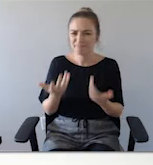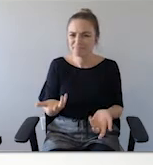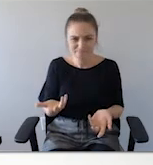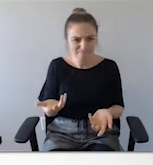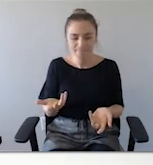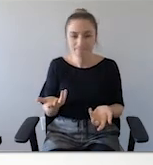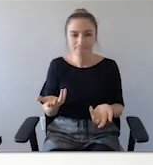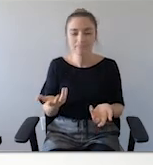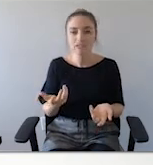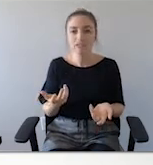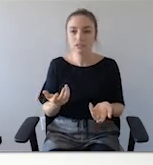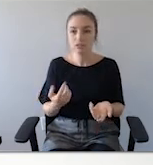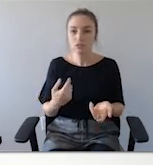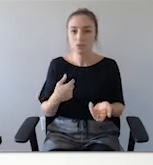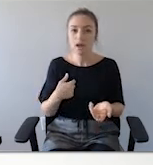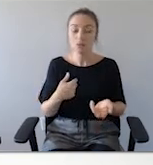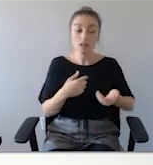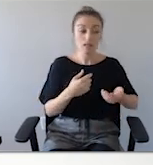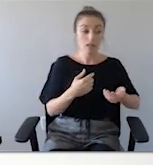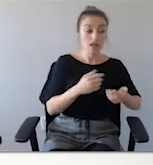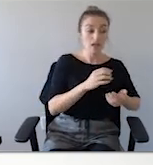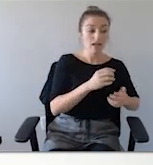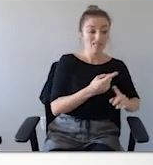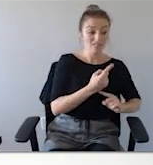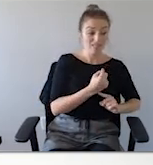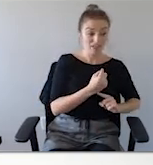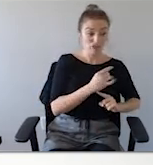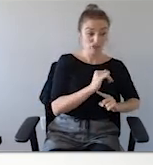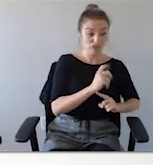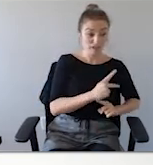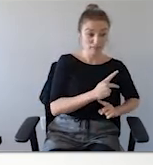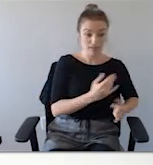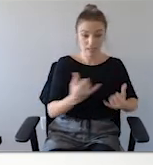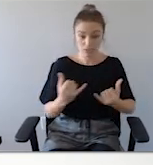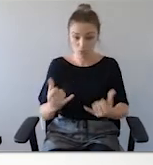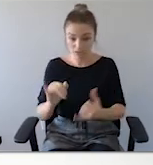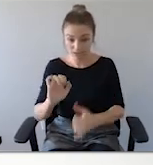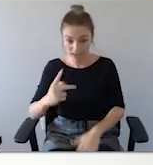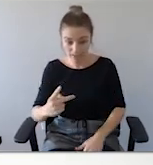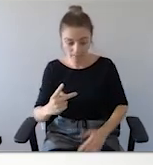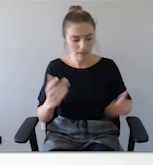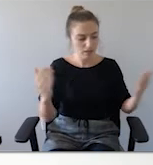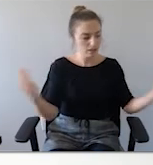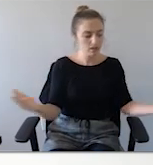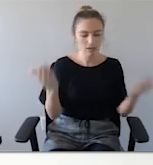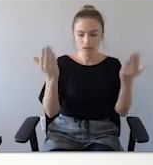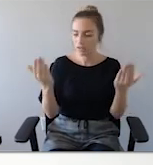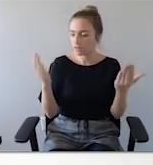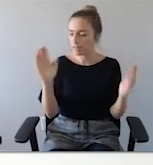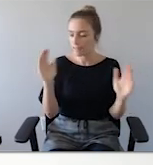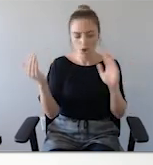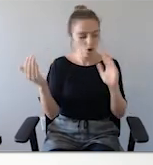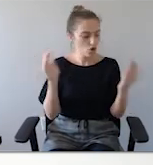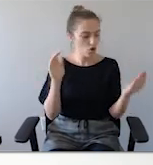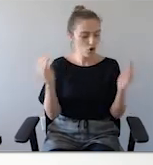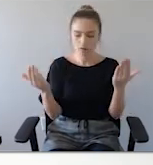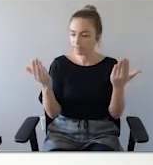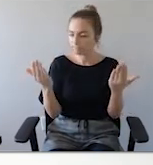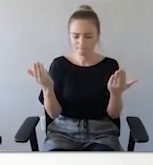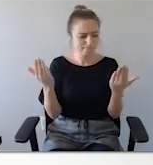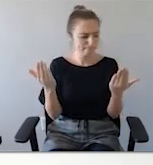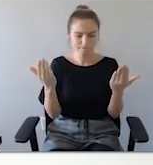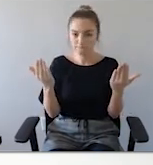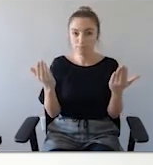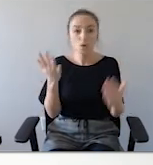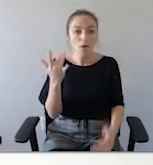and then I'll look at last year's. And I'm side by side. I'm comparing the two IEPs, for one, to see if the student has